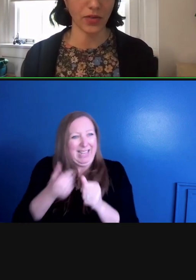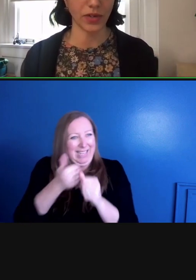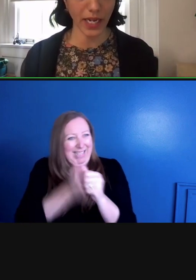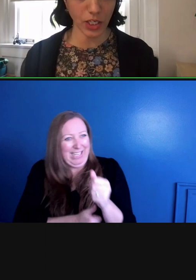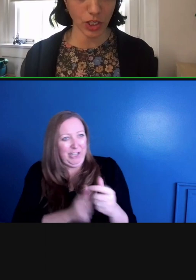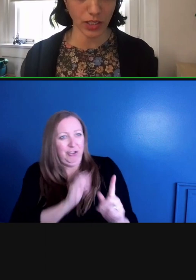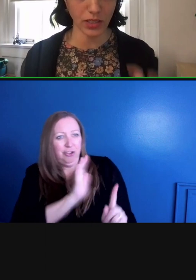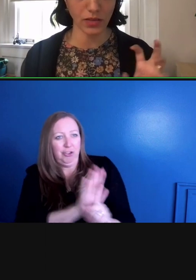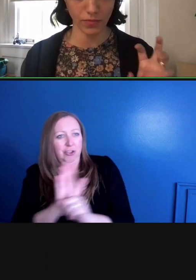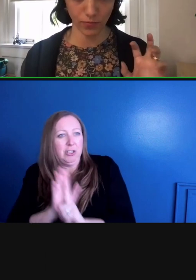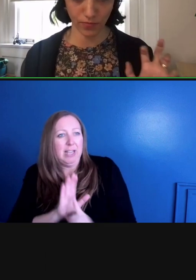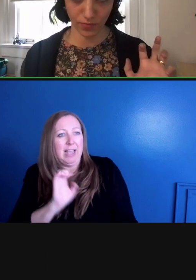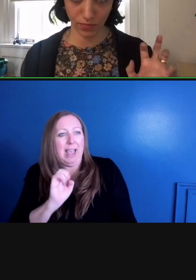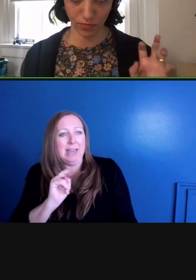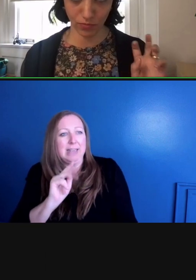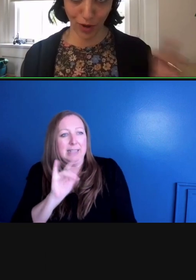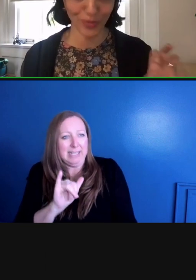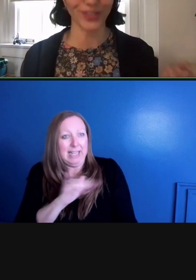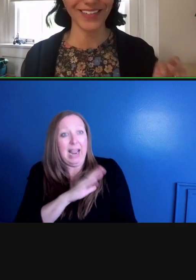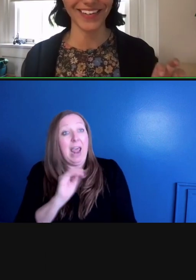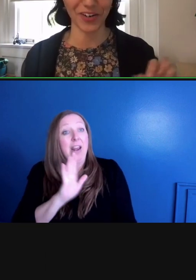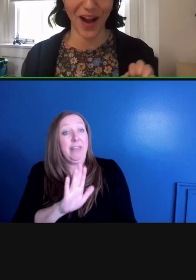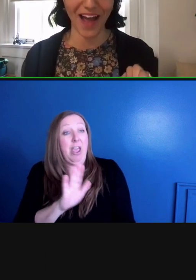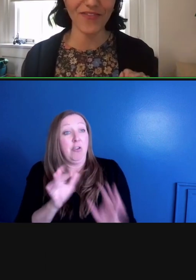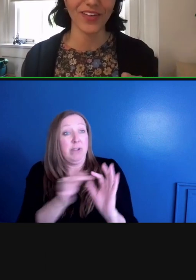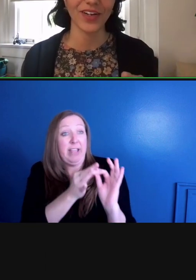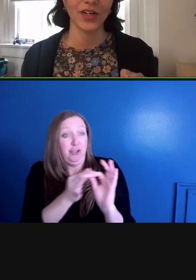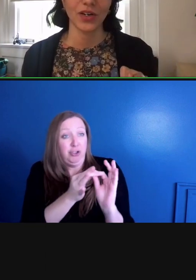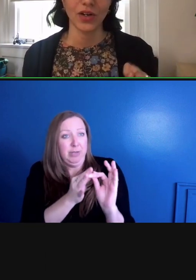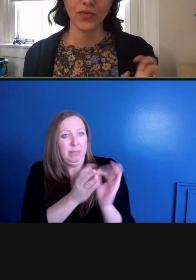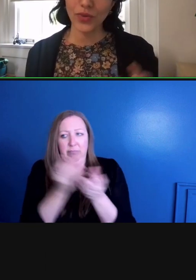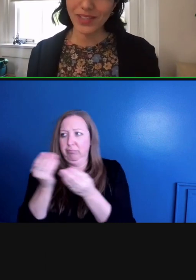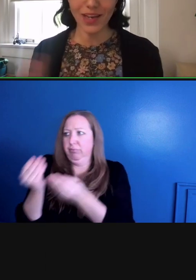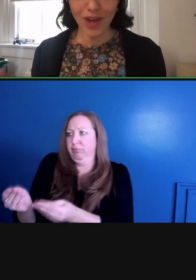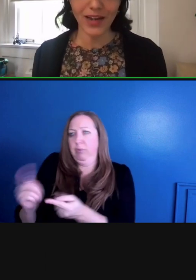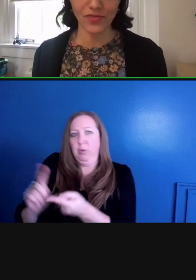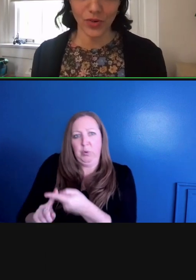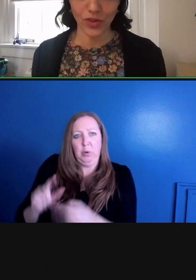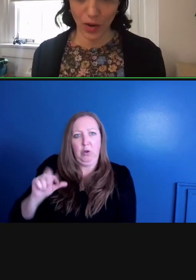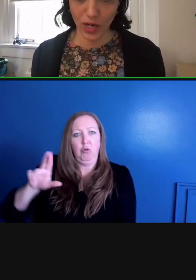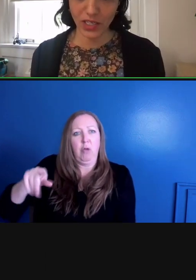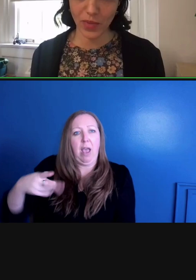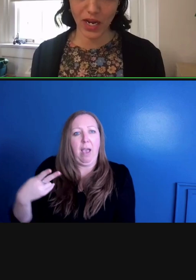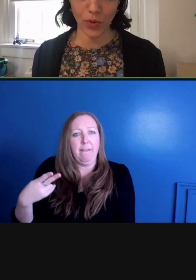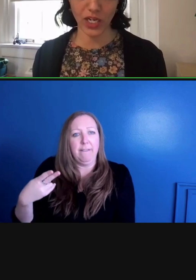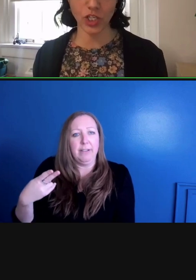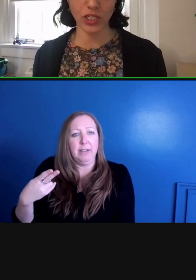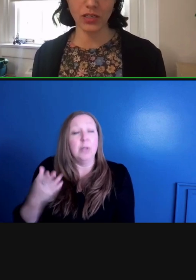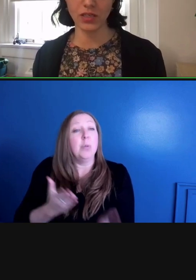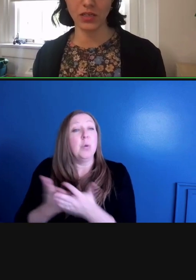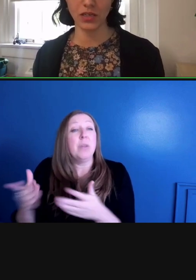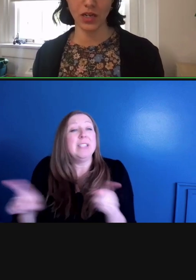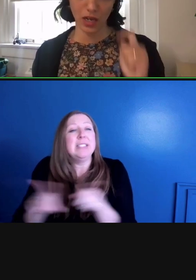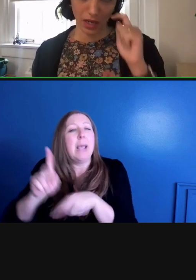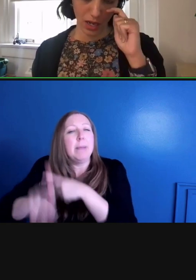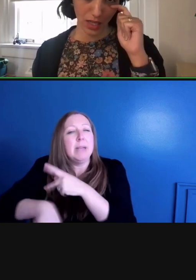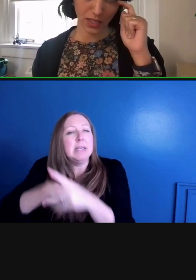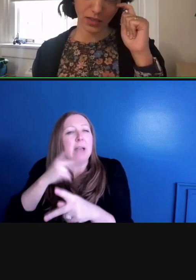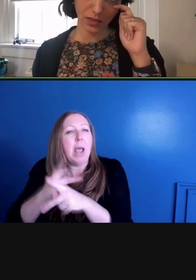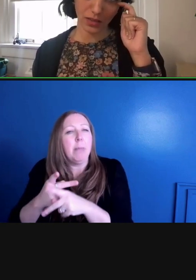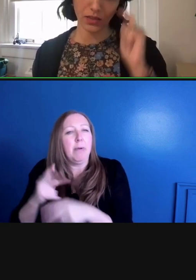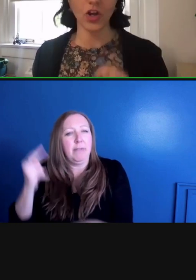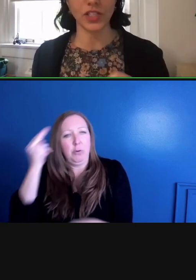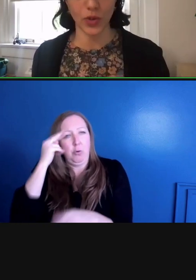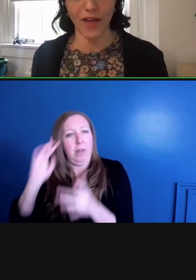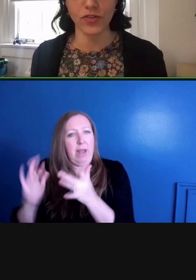entities and their relations represented in a graph through the same kind of neural network to make a prediction. And